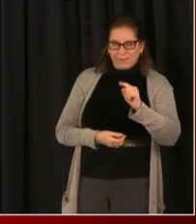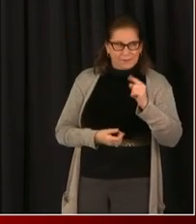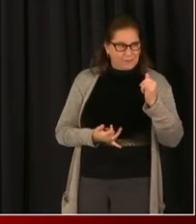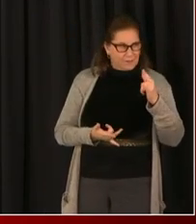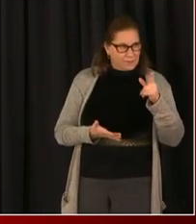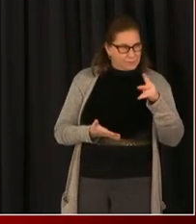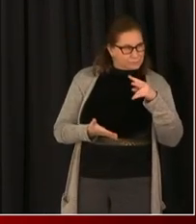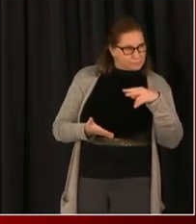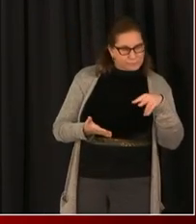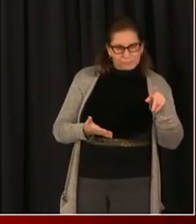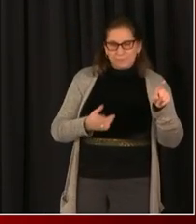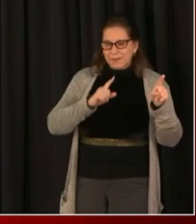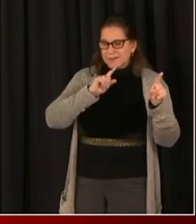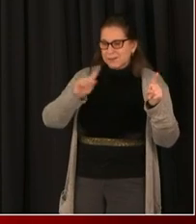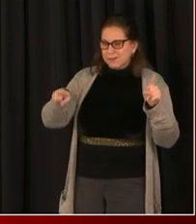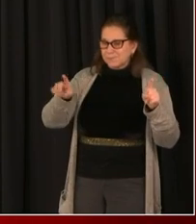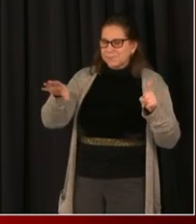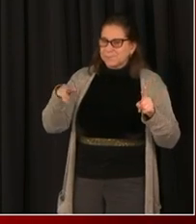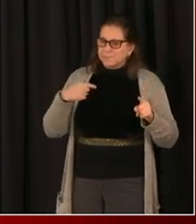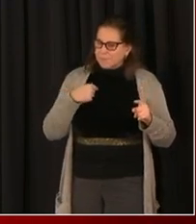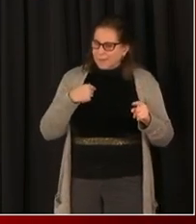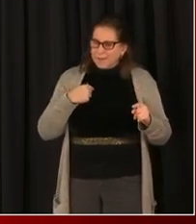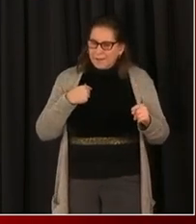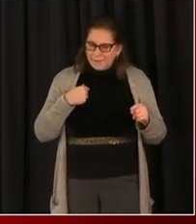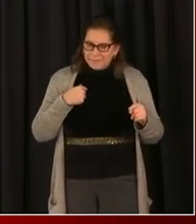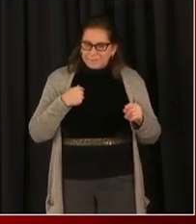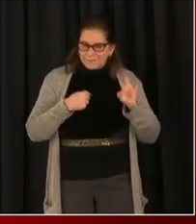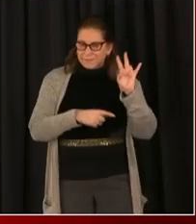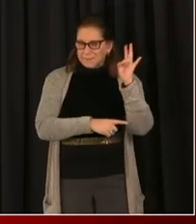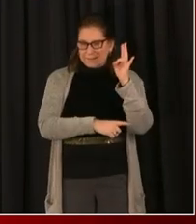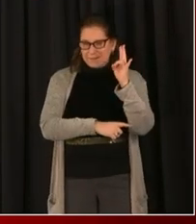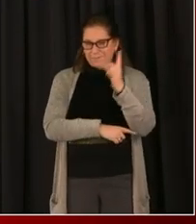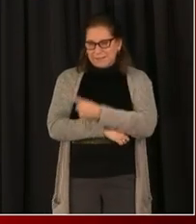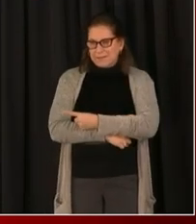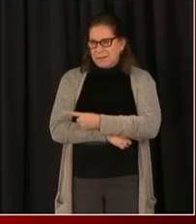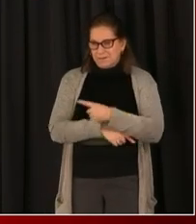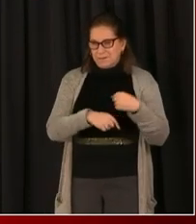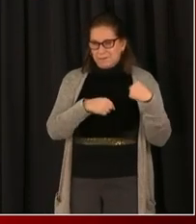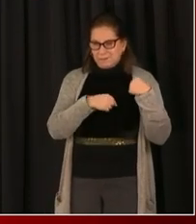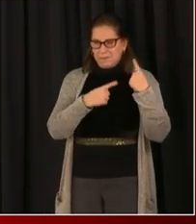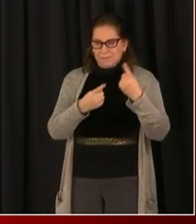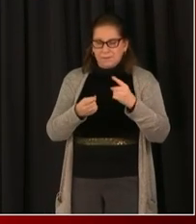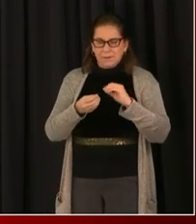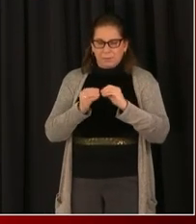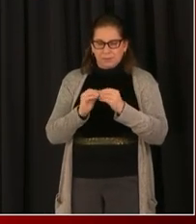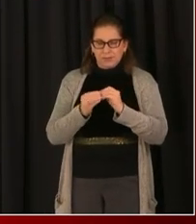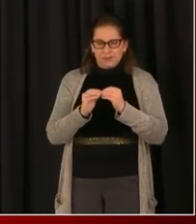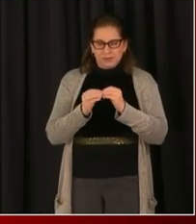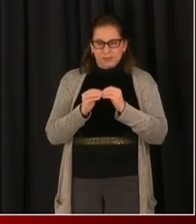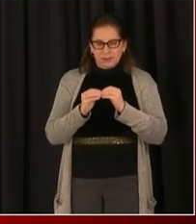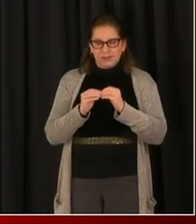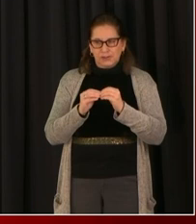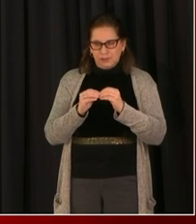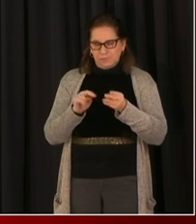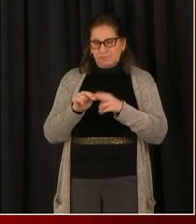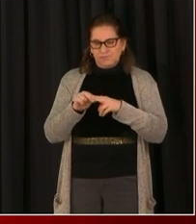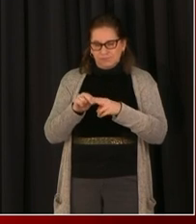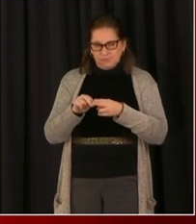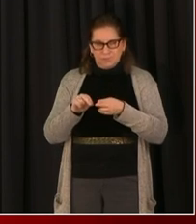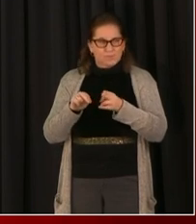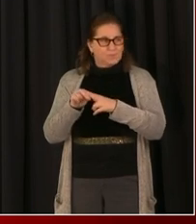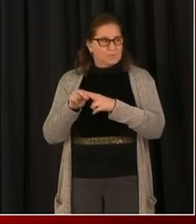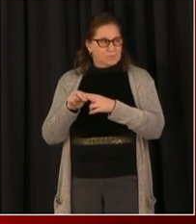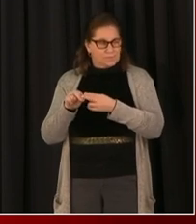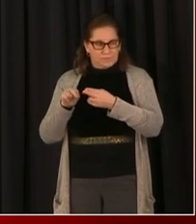rolling or moving average in our daily case rate has continued to increase. And that's similar to what has